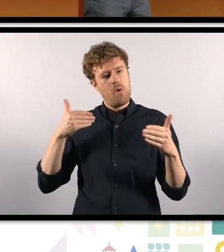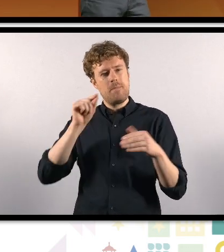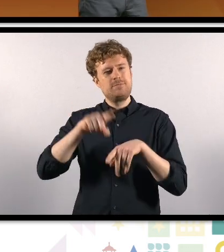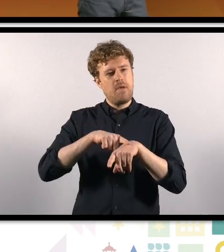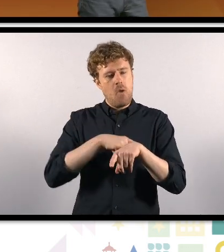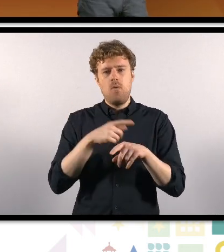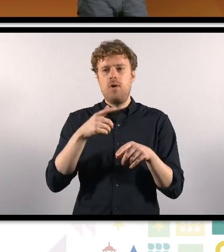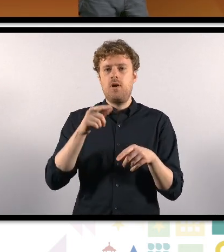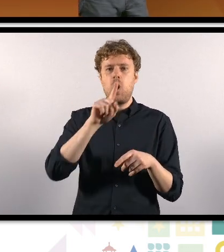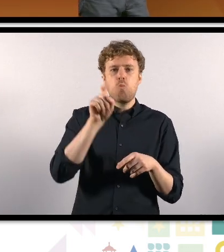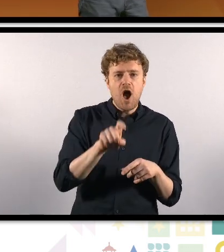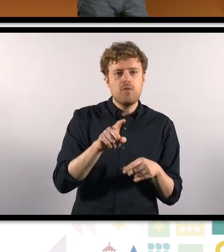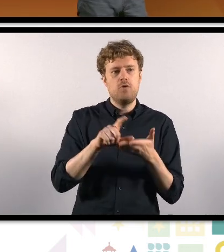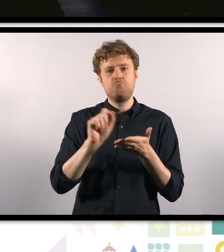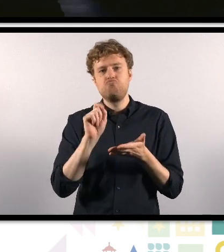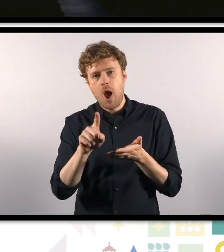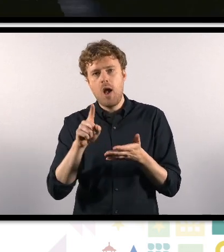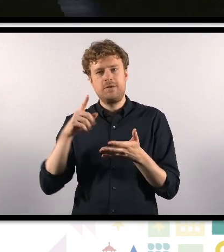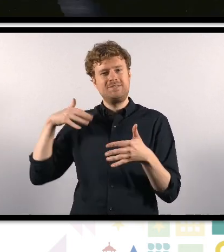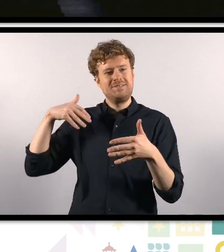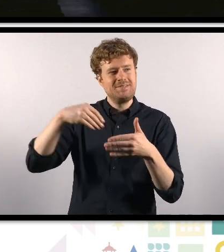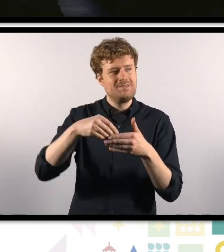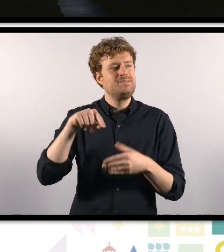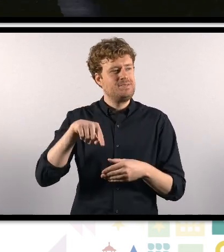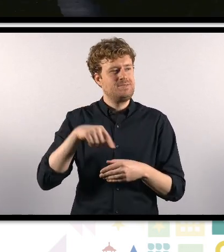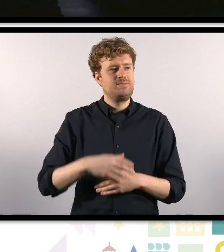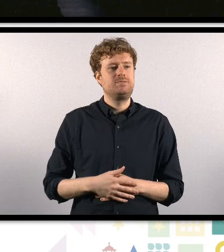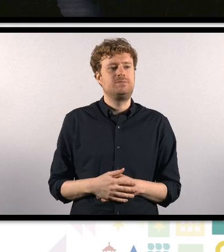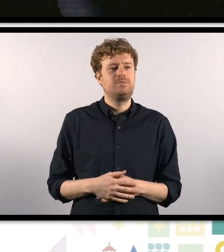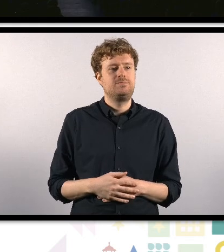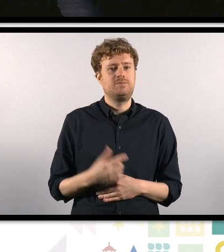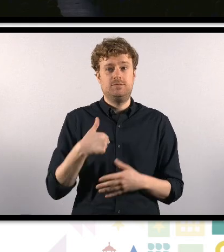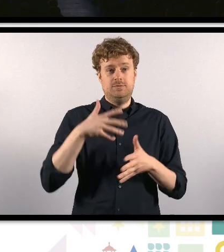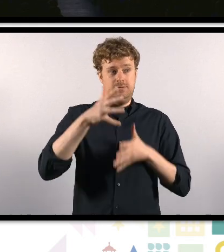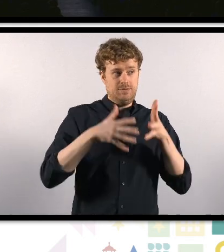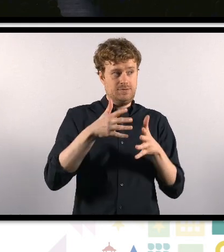So this photo here, you'll notice that there are landmarks on my palm.